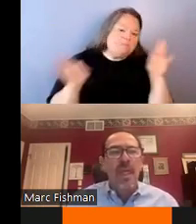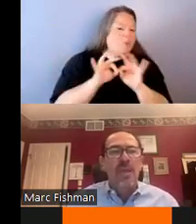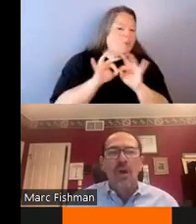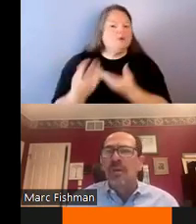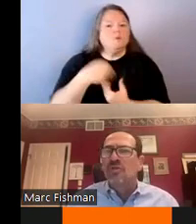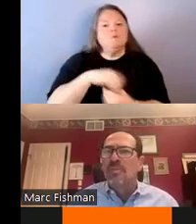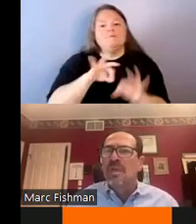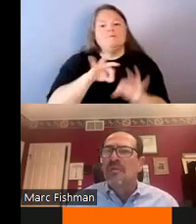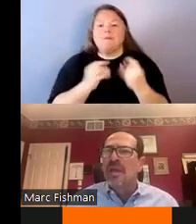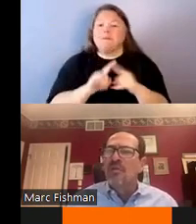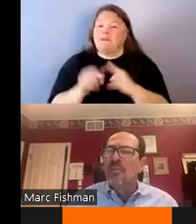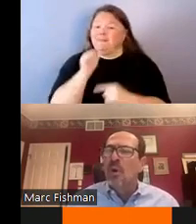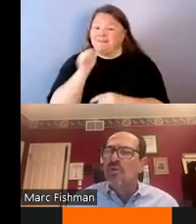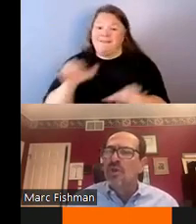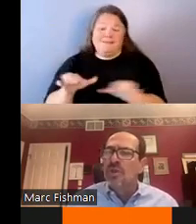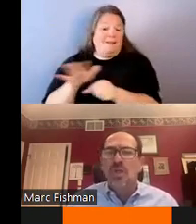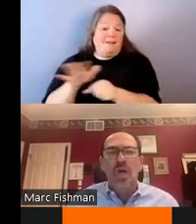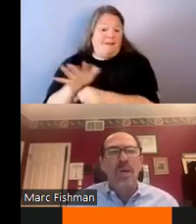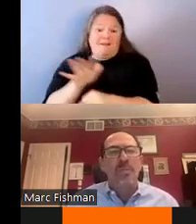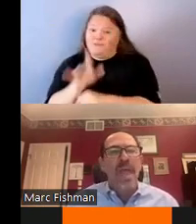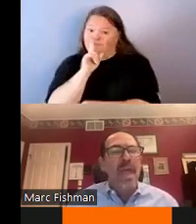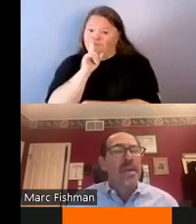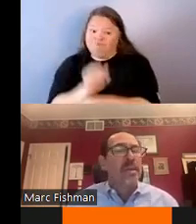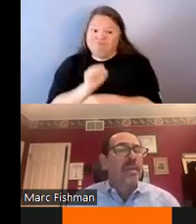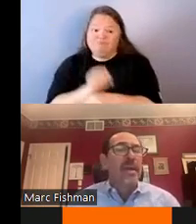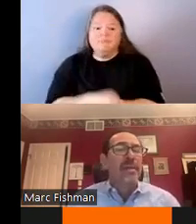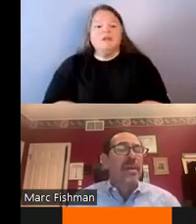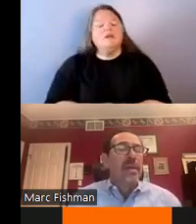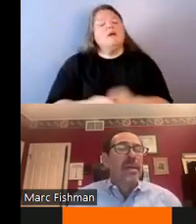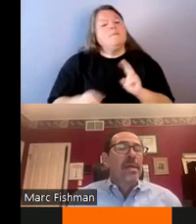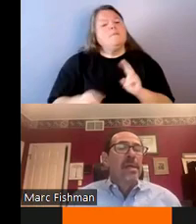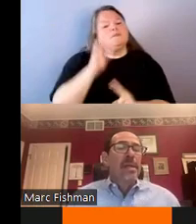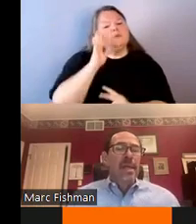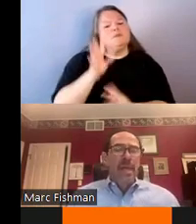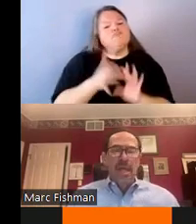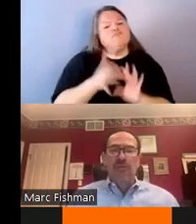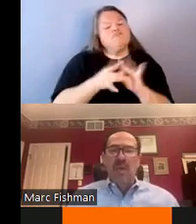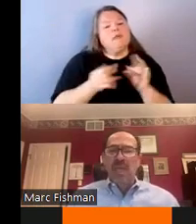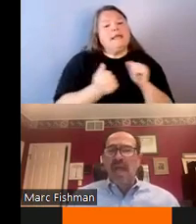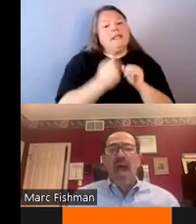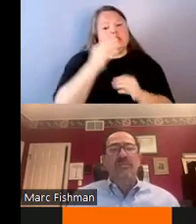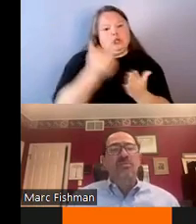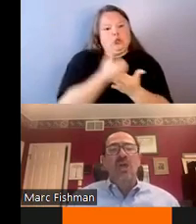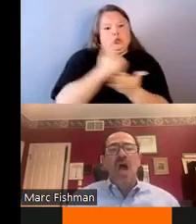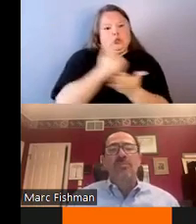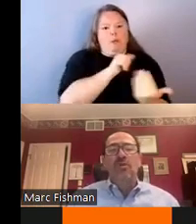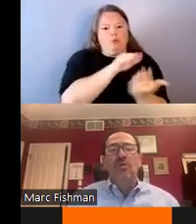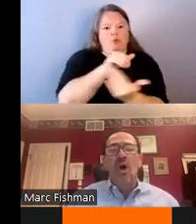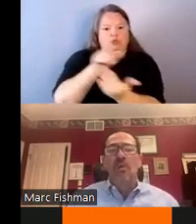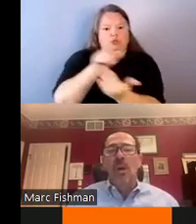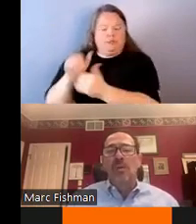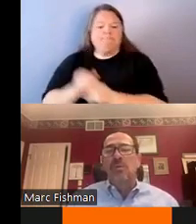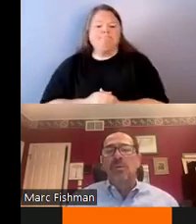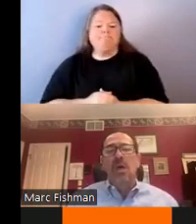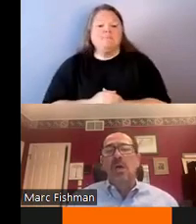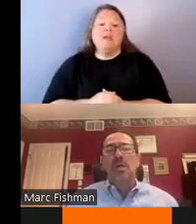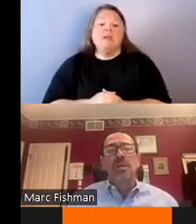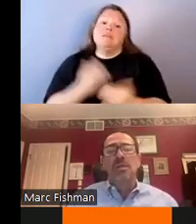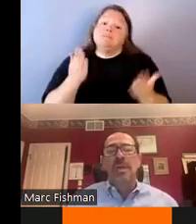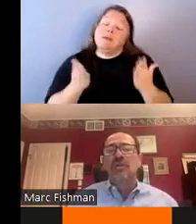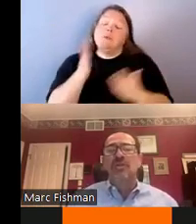field. Talk about some innovative approaches, and then if we can have some time to talk